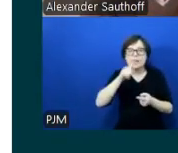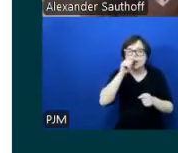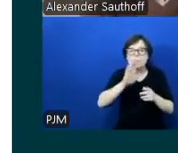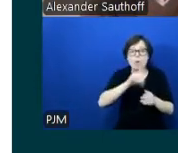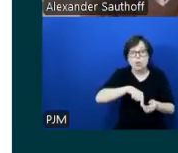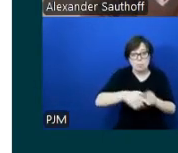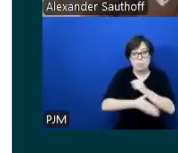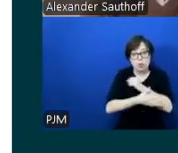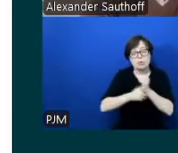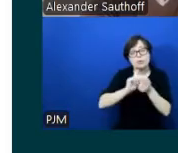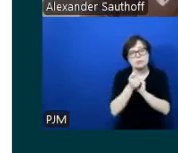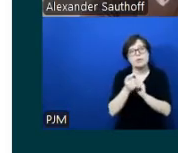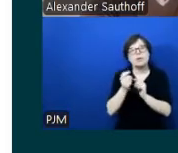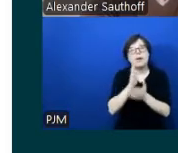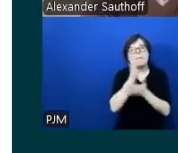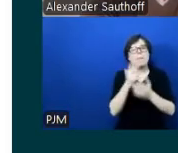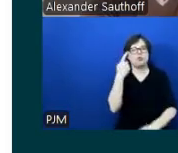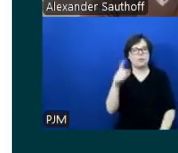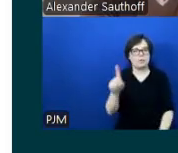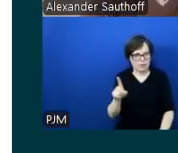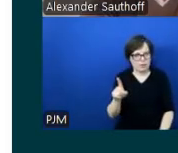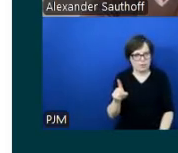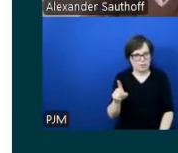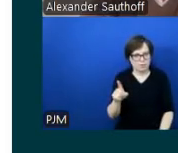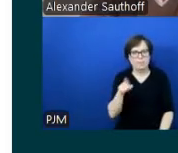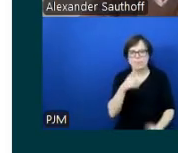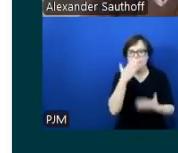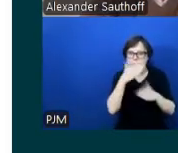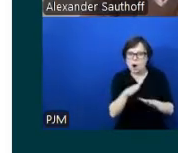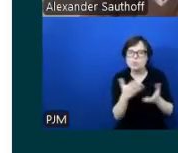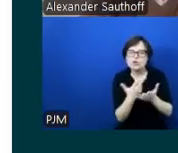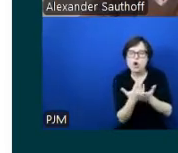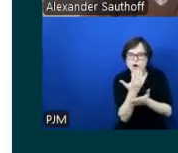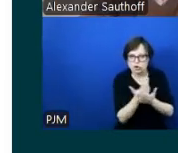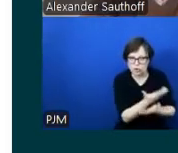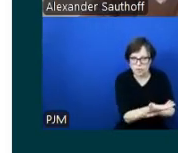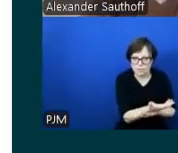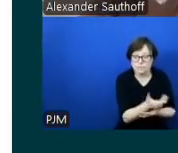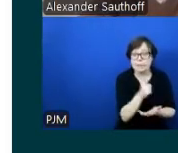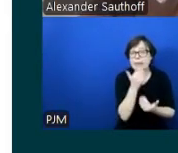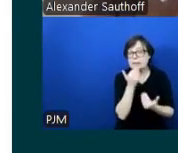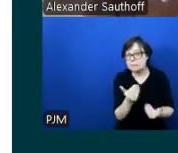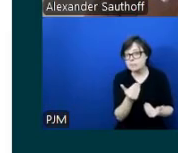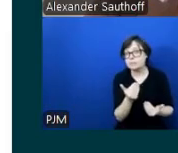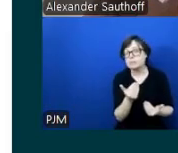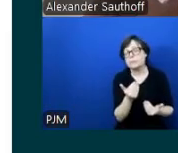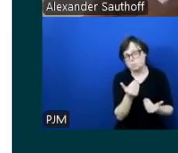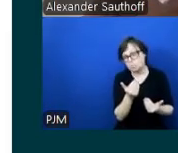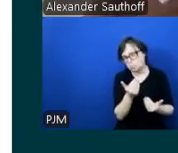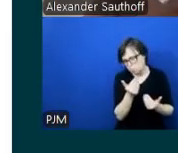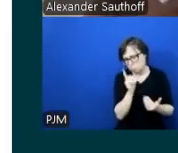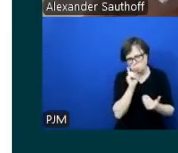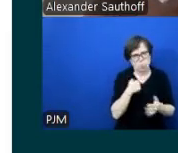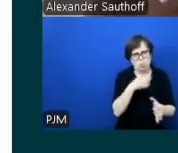and which allows to have a better understanding of your green cover of the